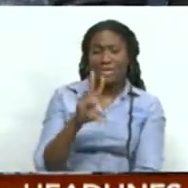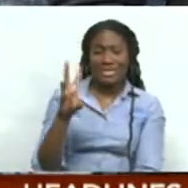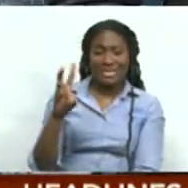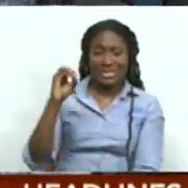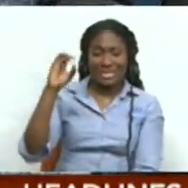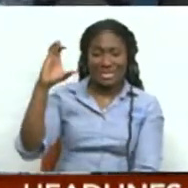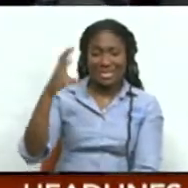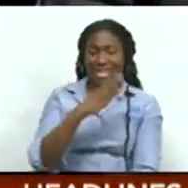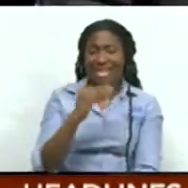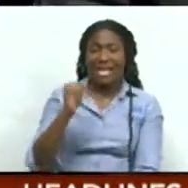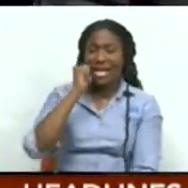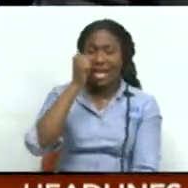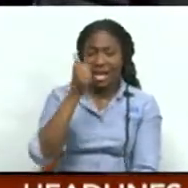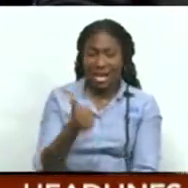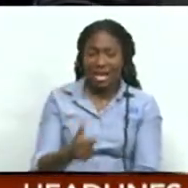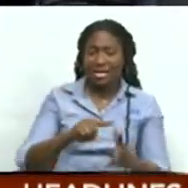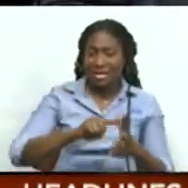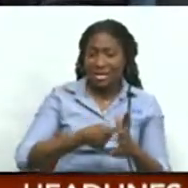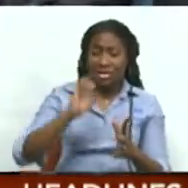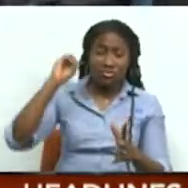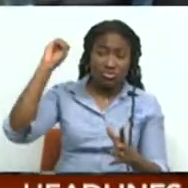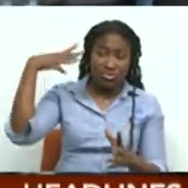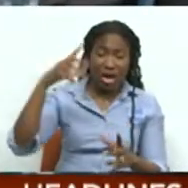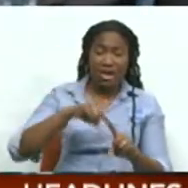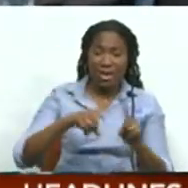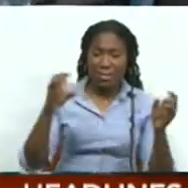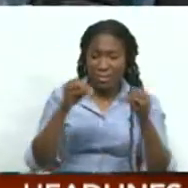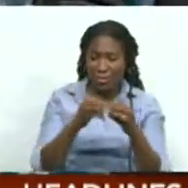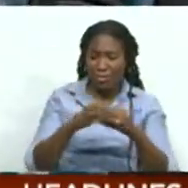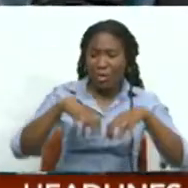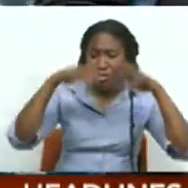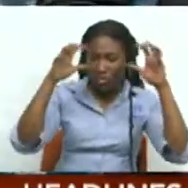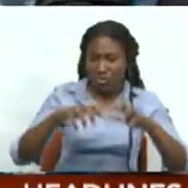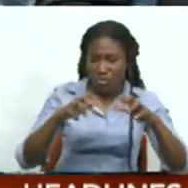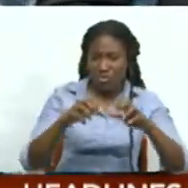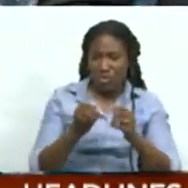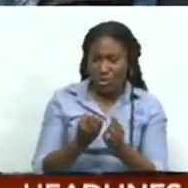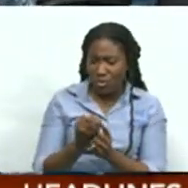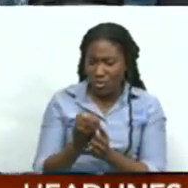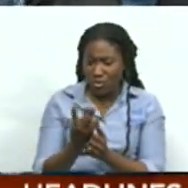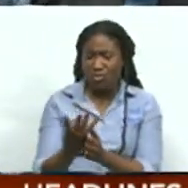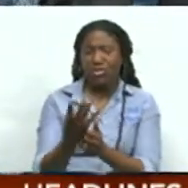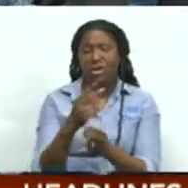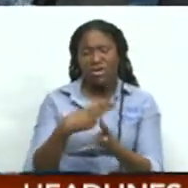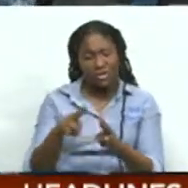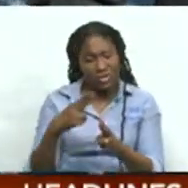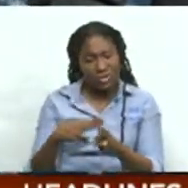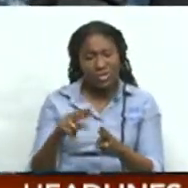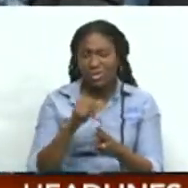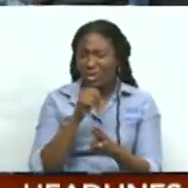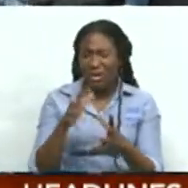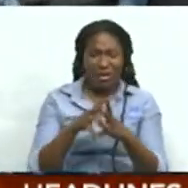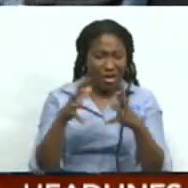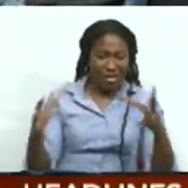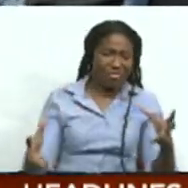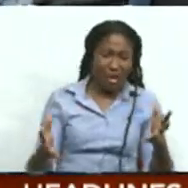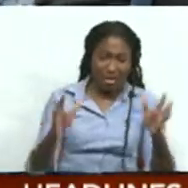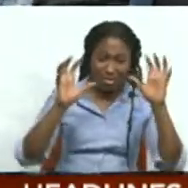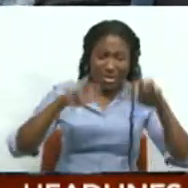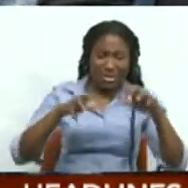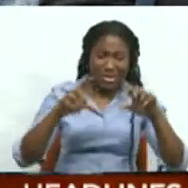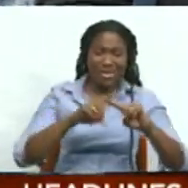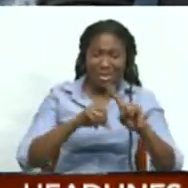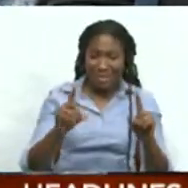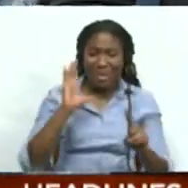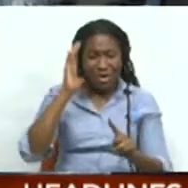tomorrow, starting off sunny, but we will get some showers throughout the day. Again, quite brief, nothing to move your outdoor plans indoors, but you may need to